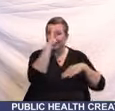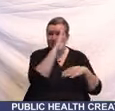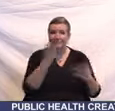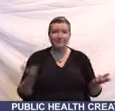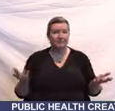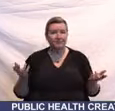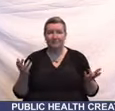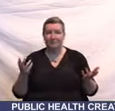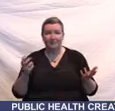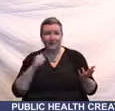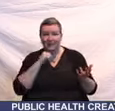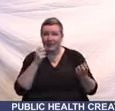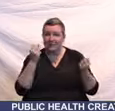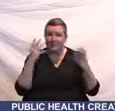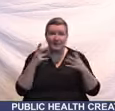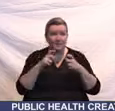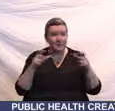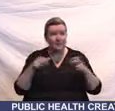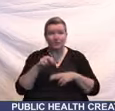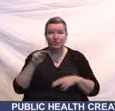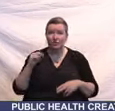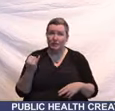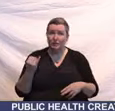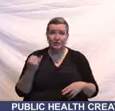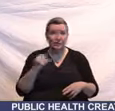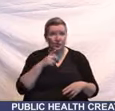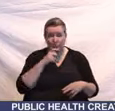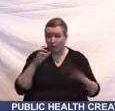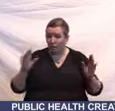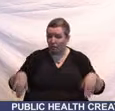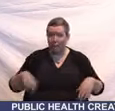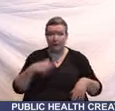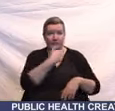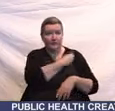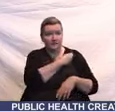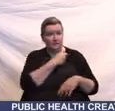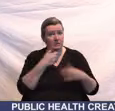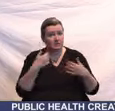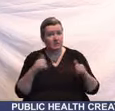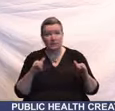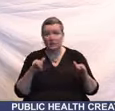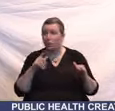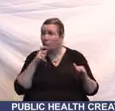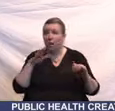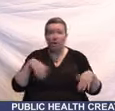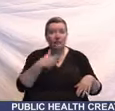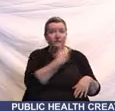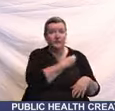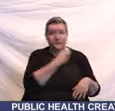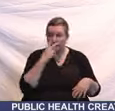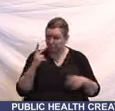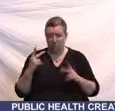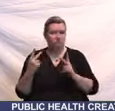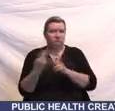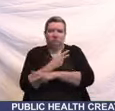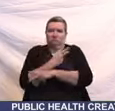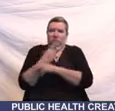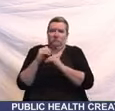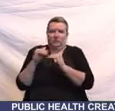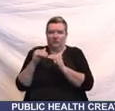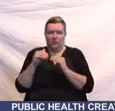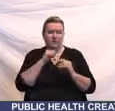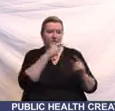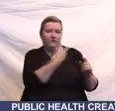New Jerseyans, is more than 6 times that of vaccinated individuals. Again, the unvaccinated are going into the hospital for